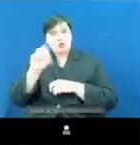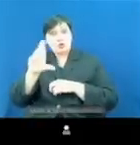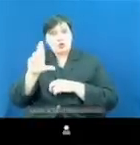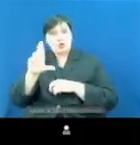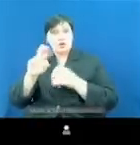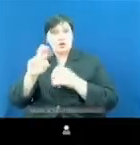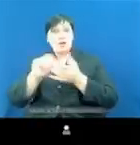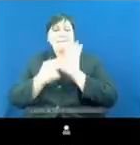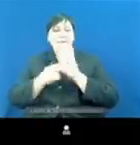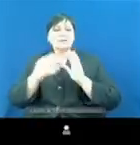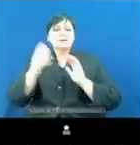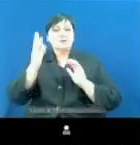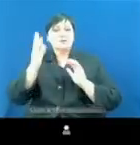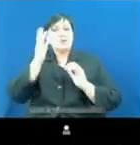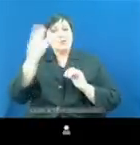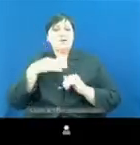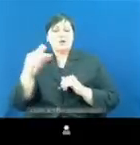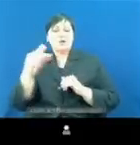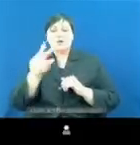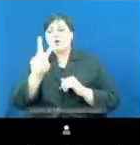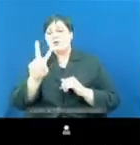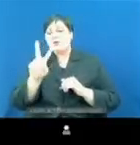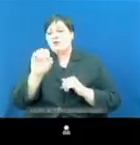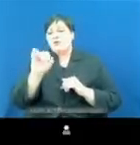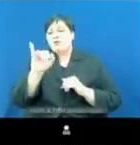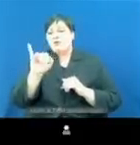Victor, O-I-R-D-I-R-E,